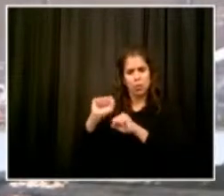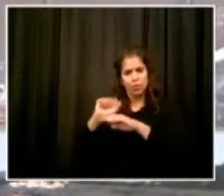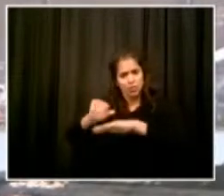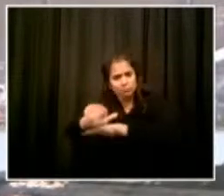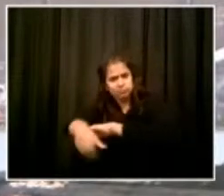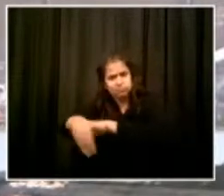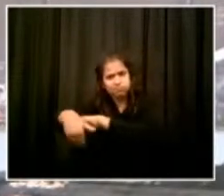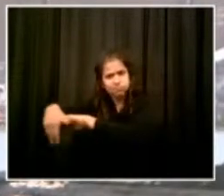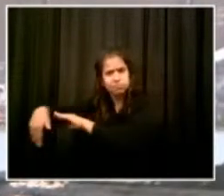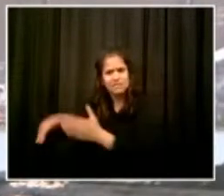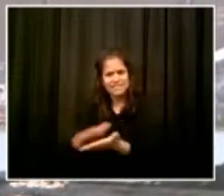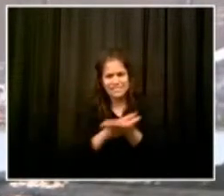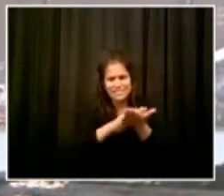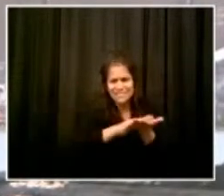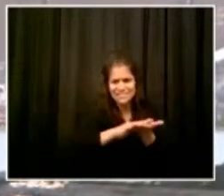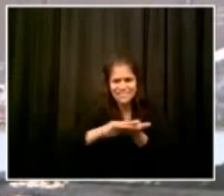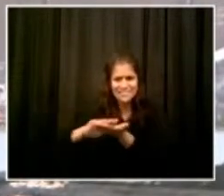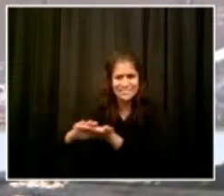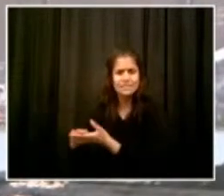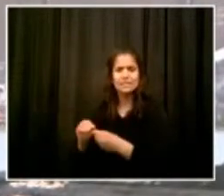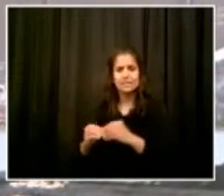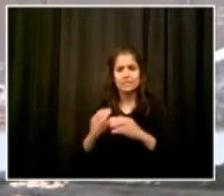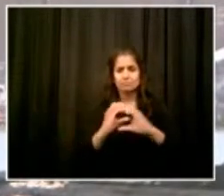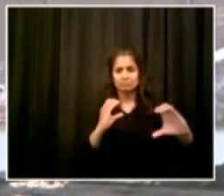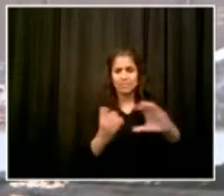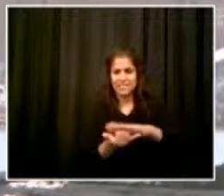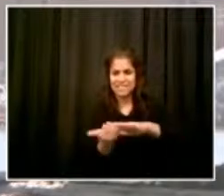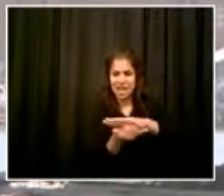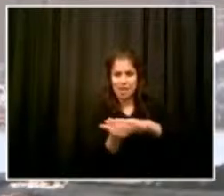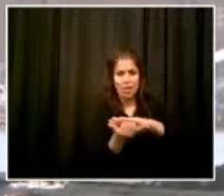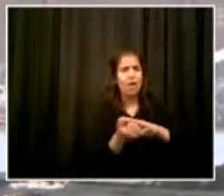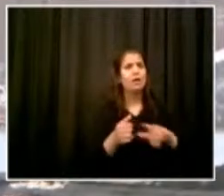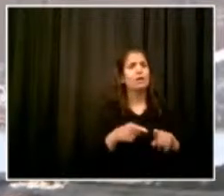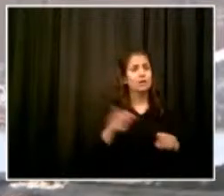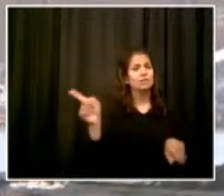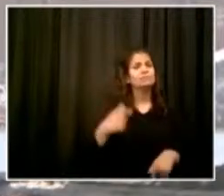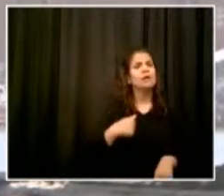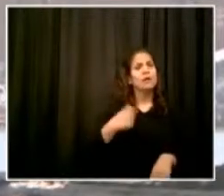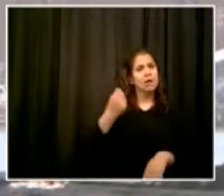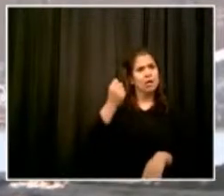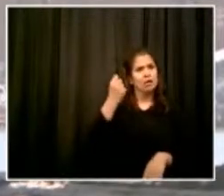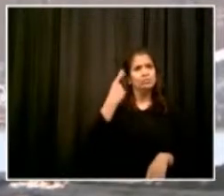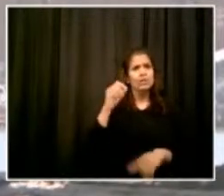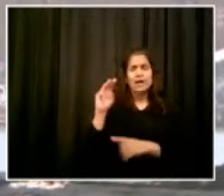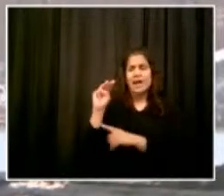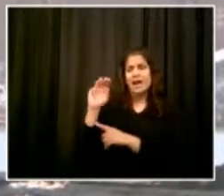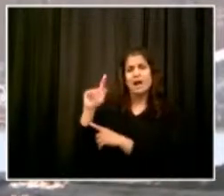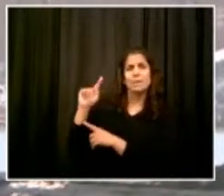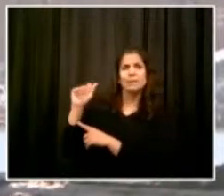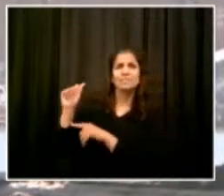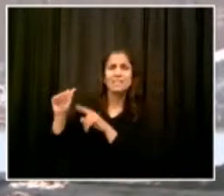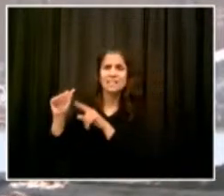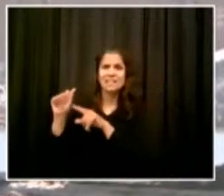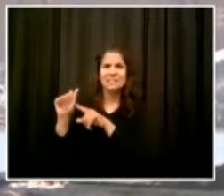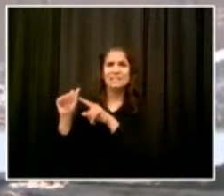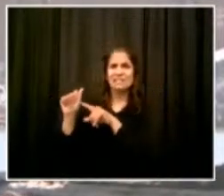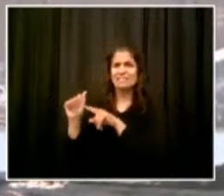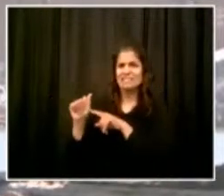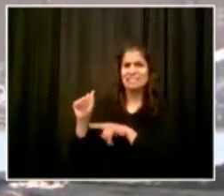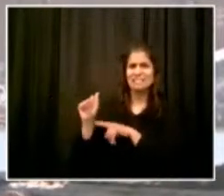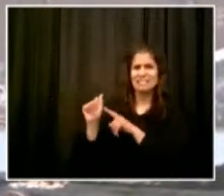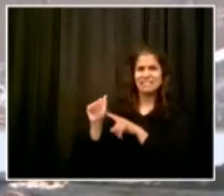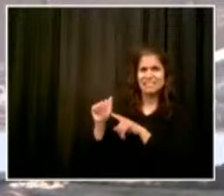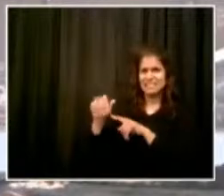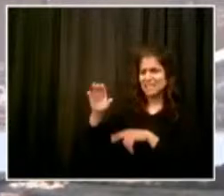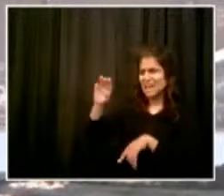still think it would be smart to have those markers because it would give people confidence. And this is a moment in history. It's not forever. But to